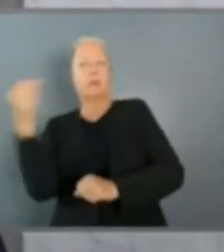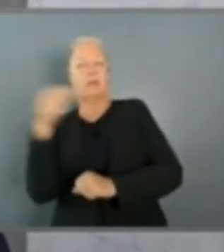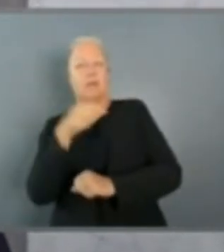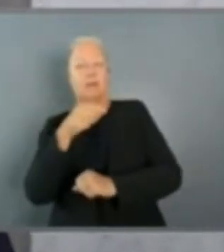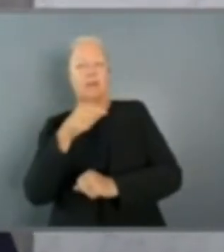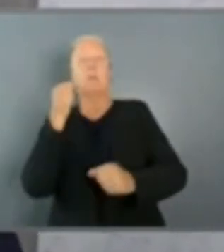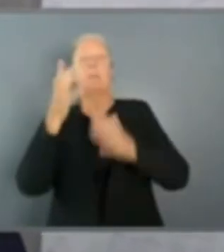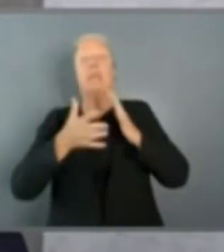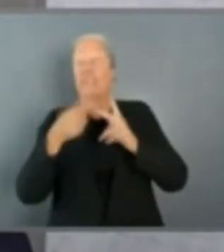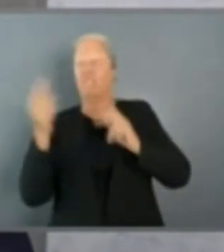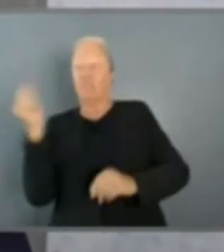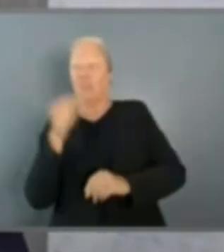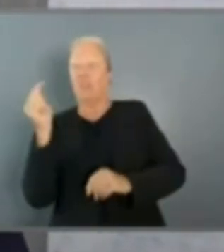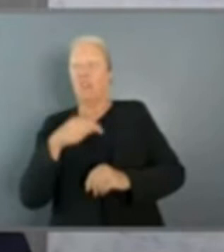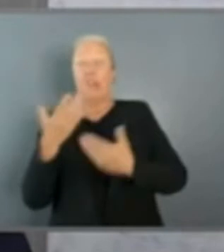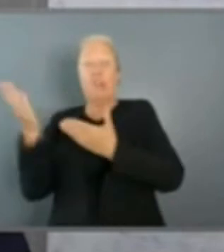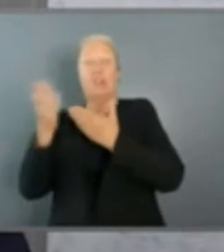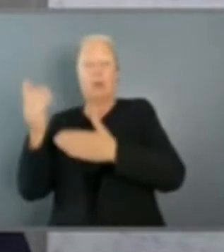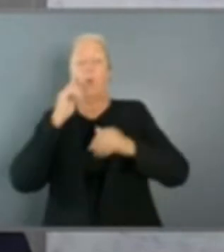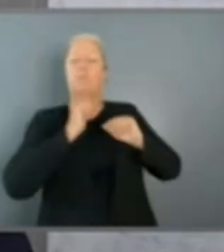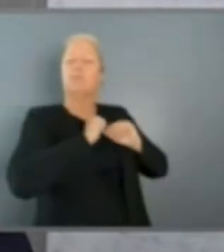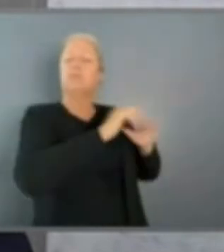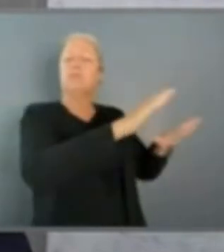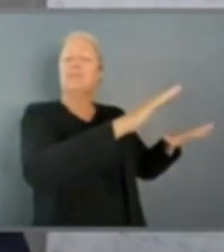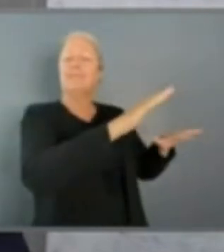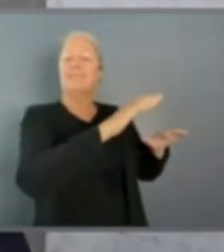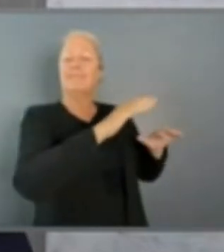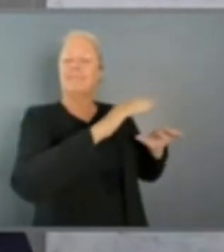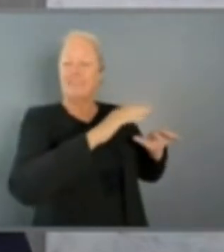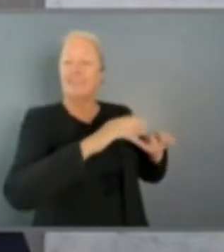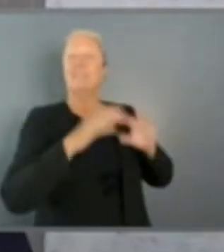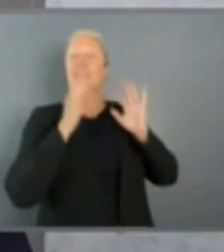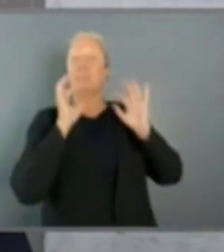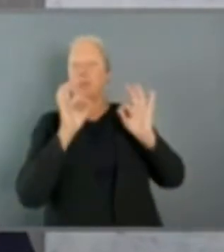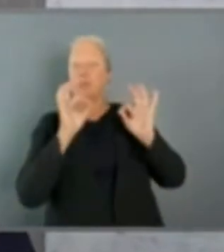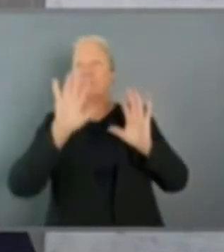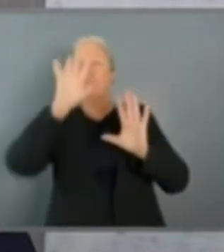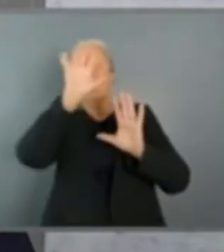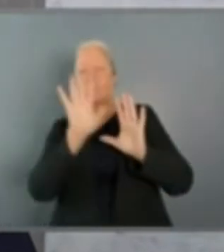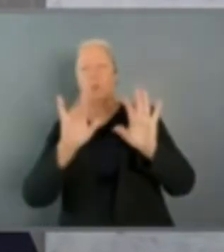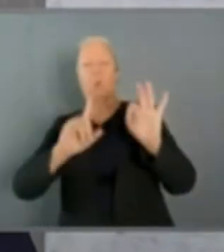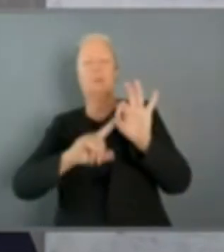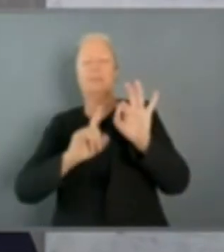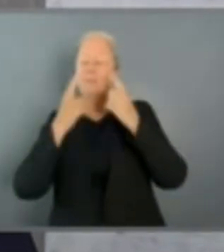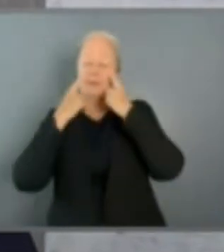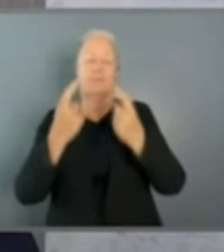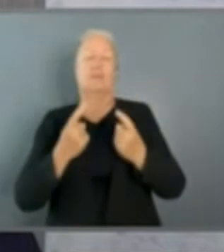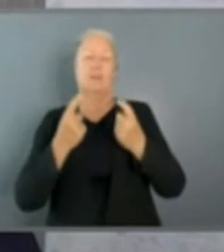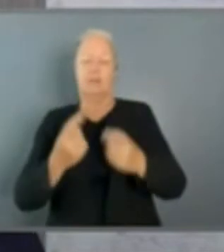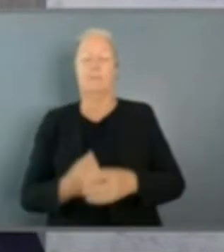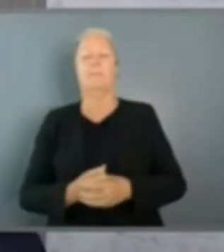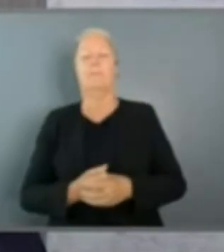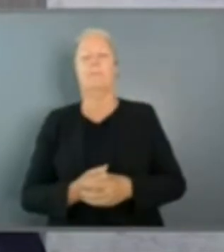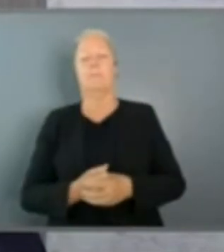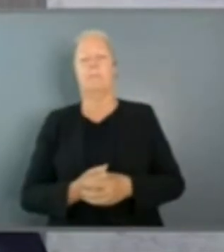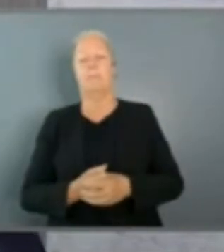transmission from these areas into Australia and in particular into Queensland. And so I think the forward deployment